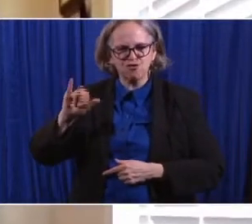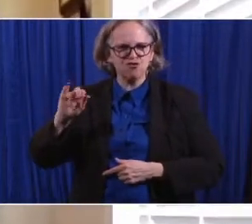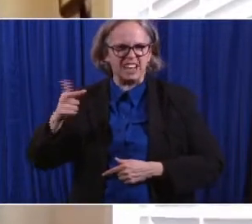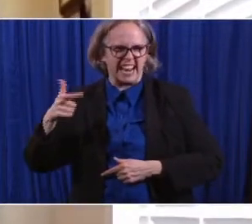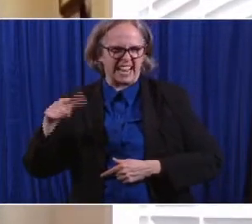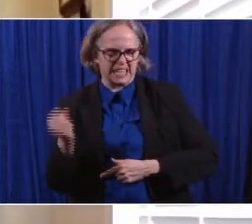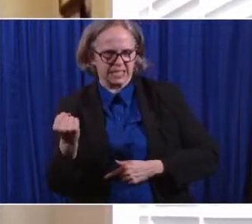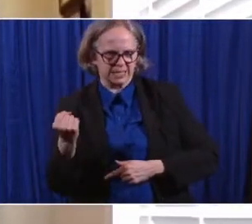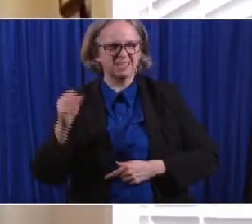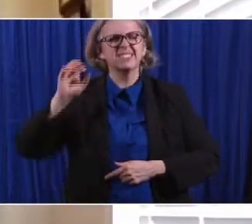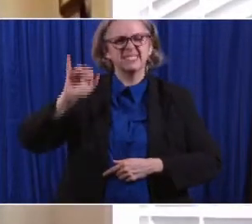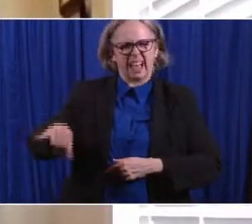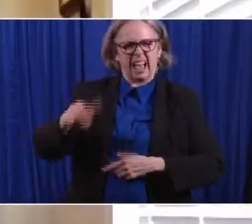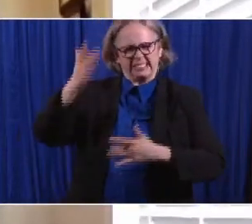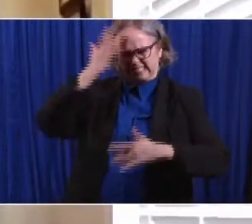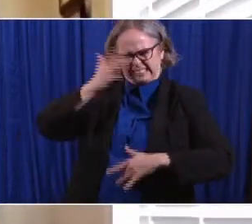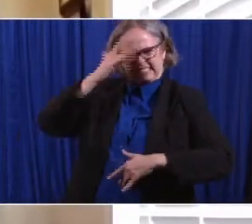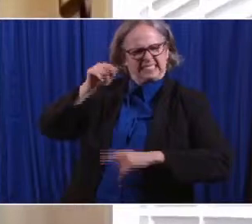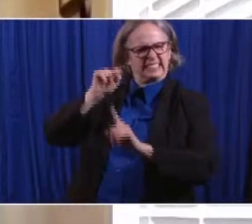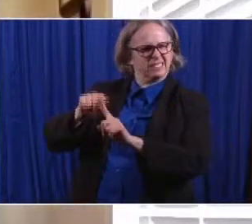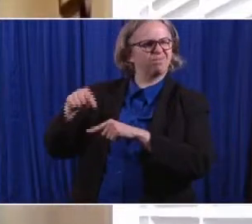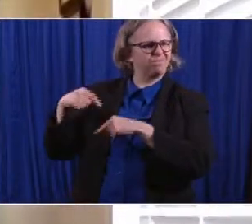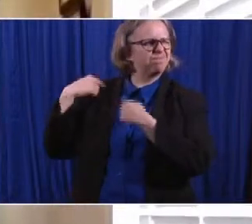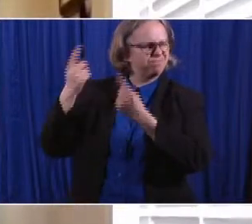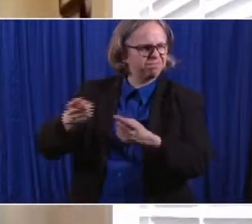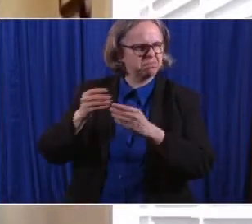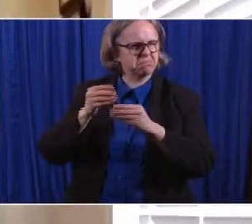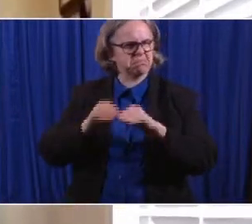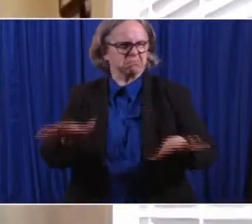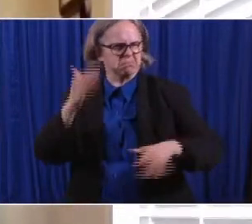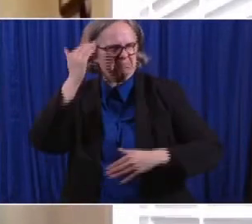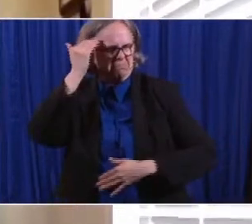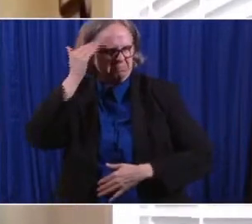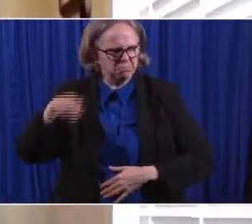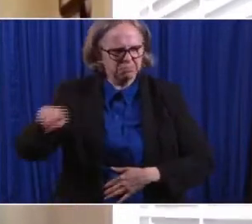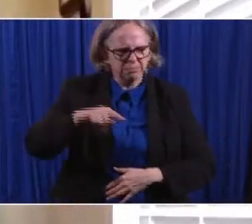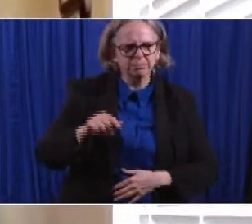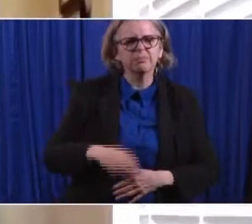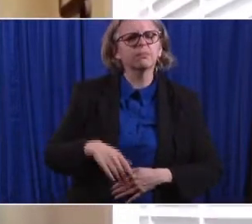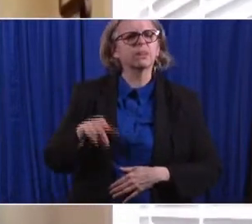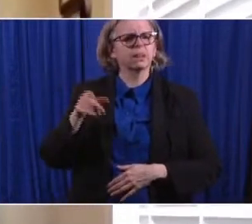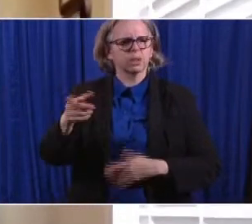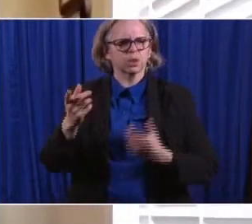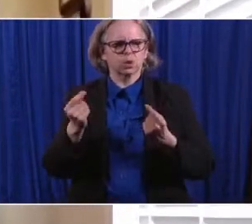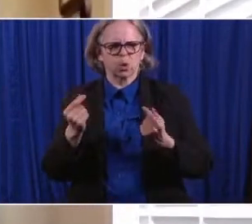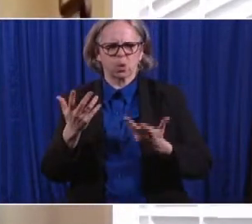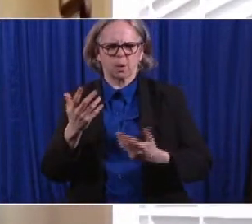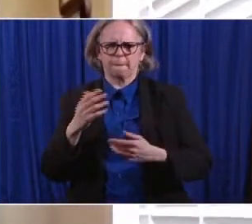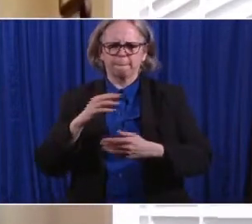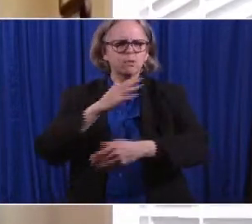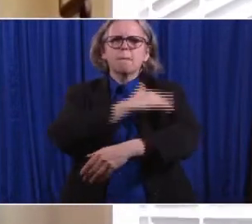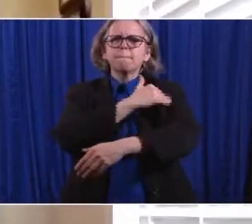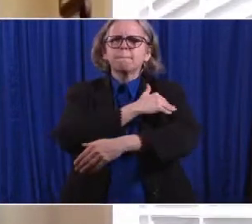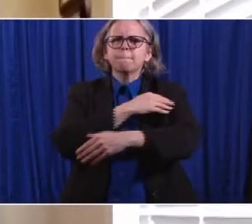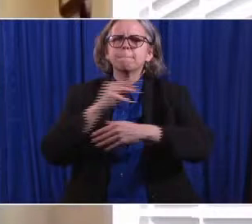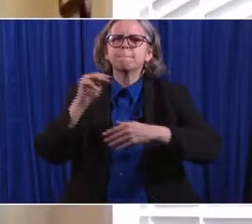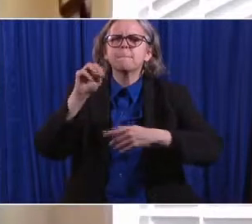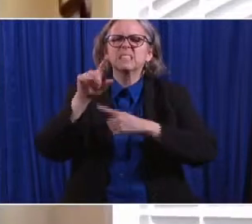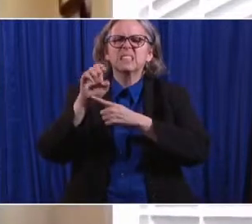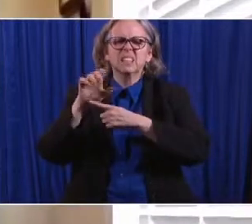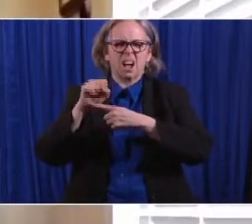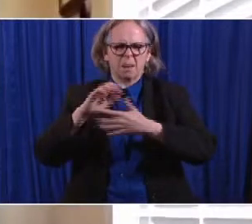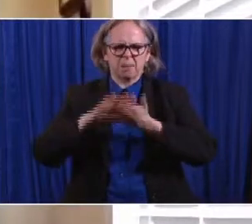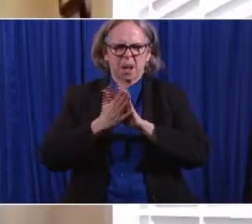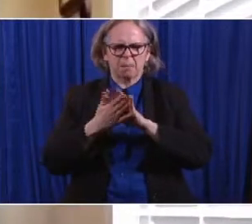very rare condition with gradually increasing weakness and muscle wasting. And that eventually